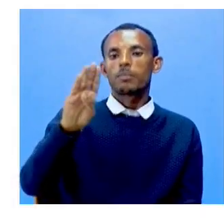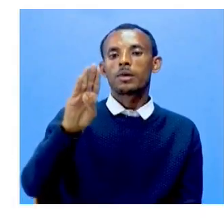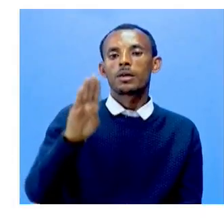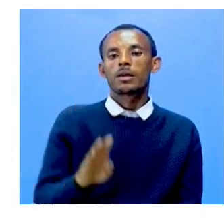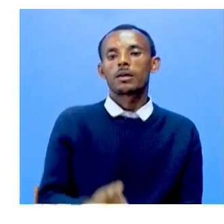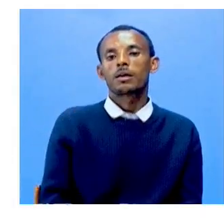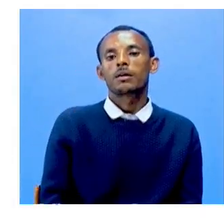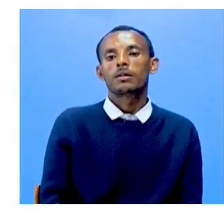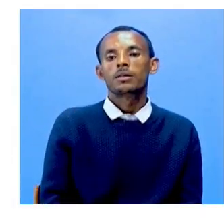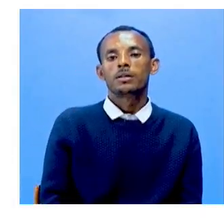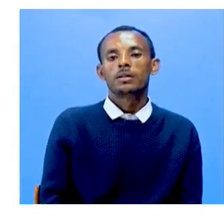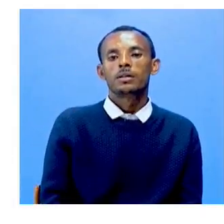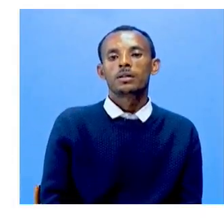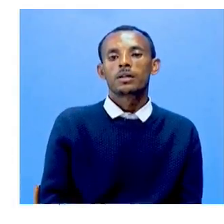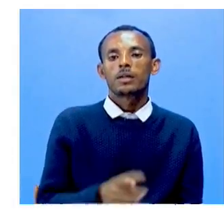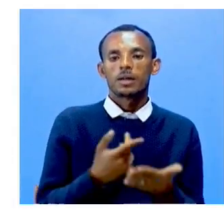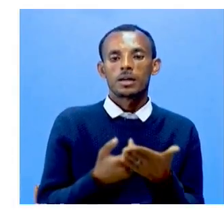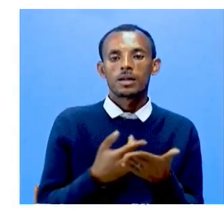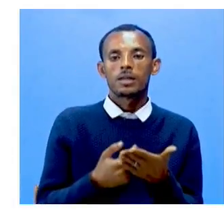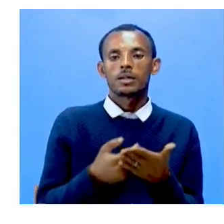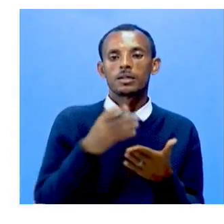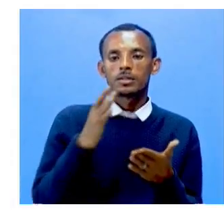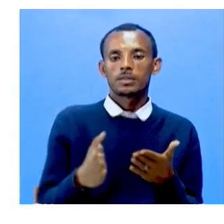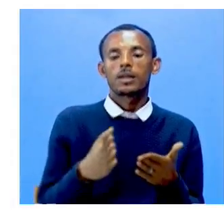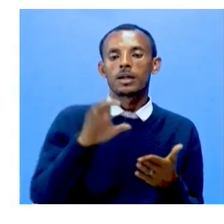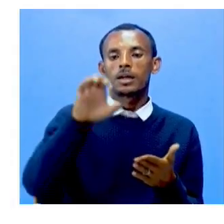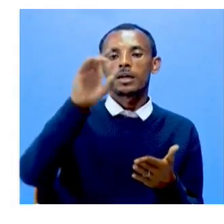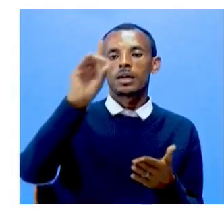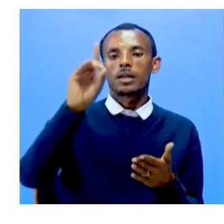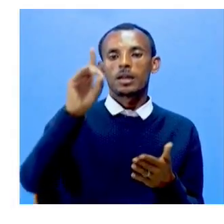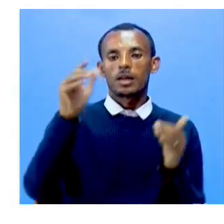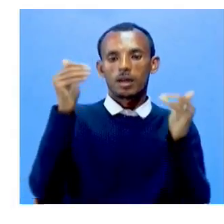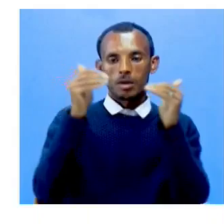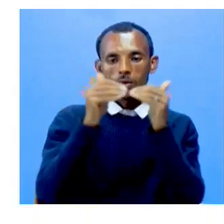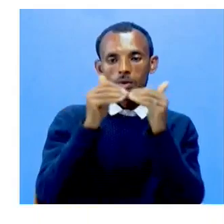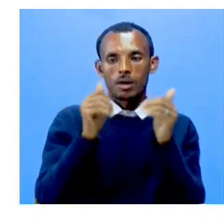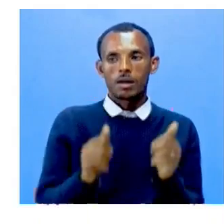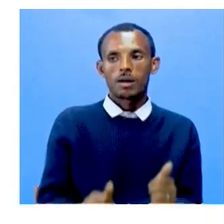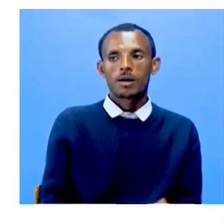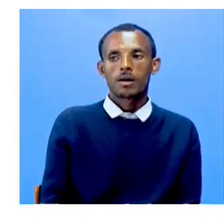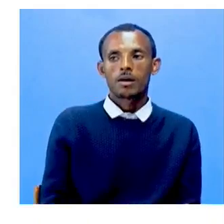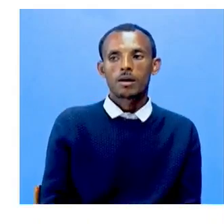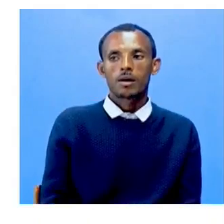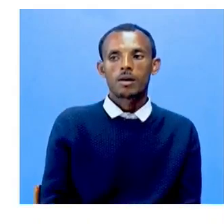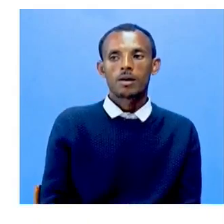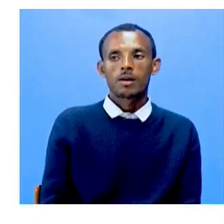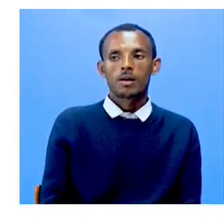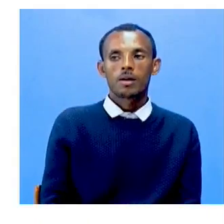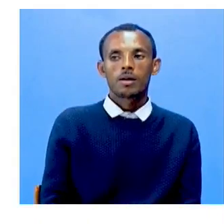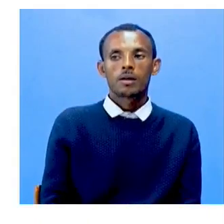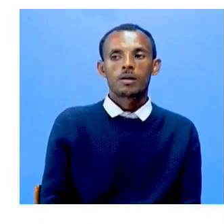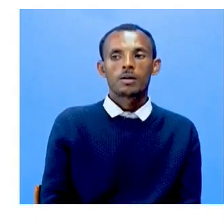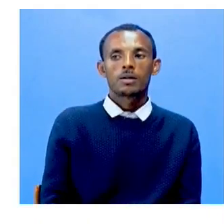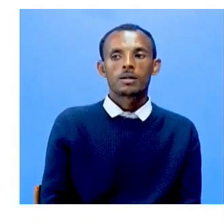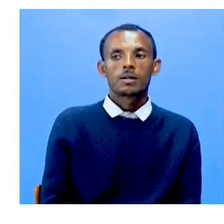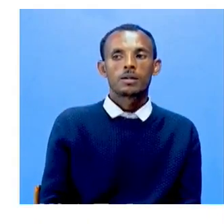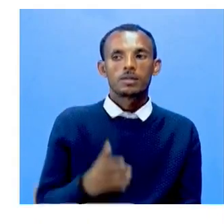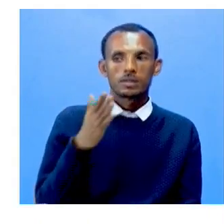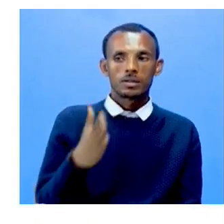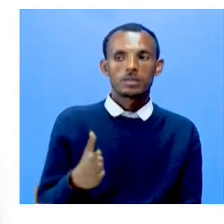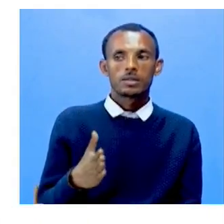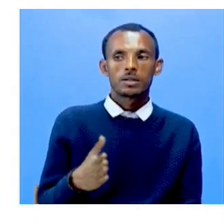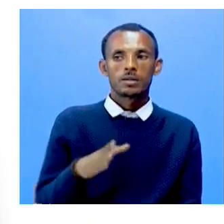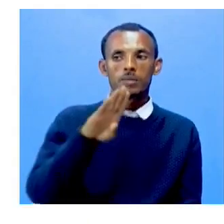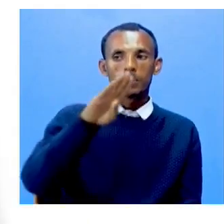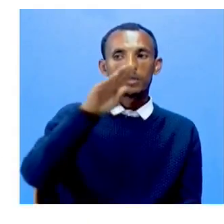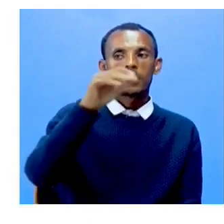Okay, again here side ED is this congruent to side